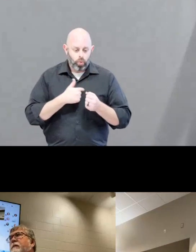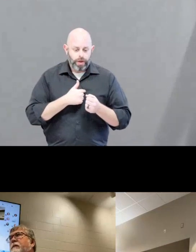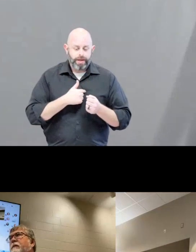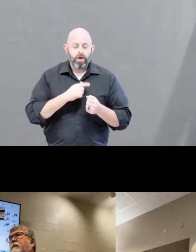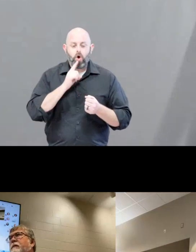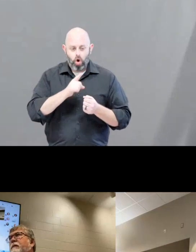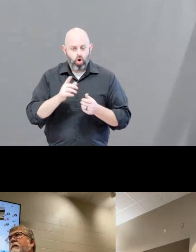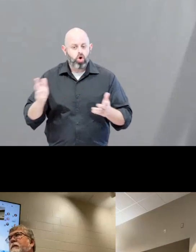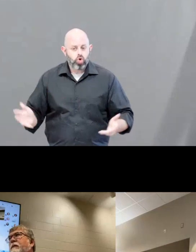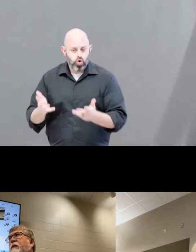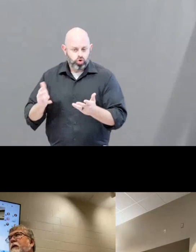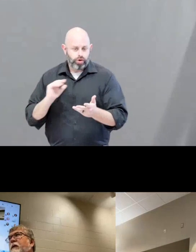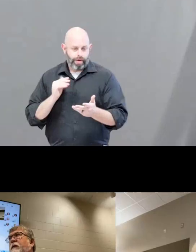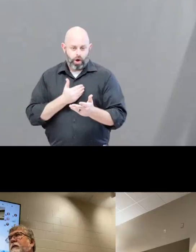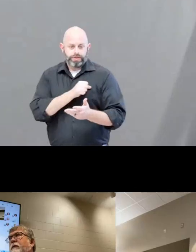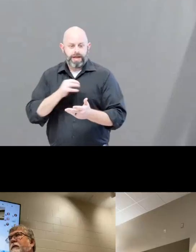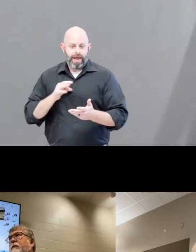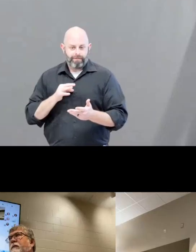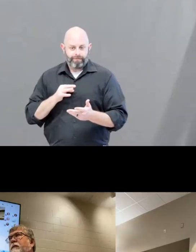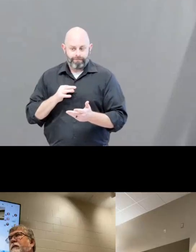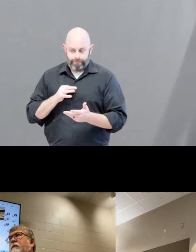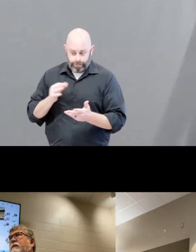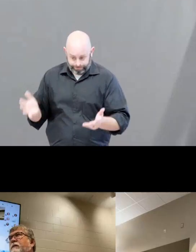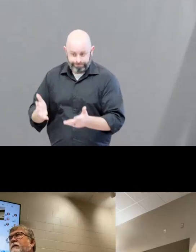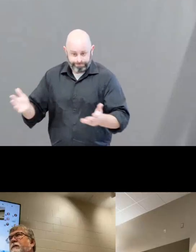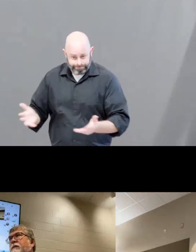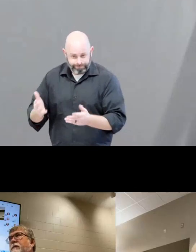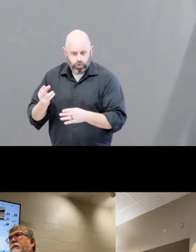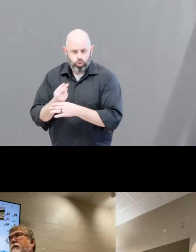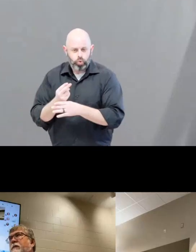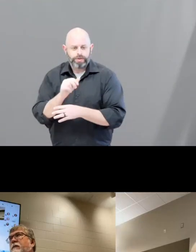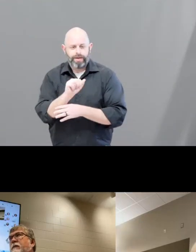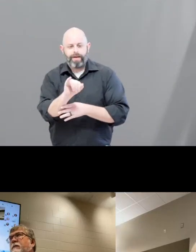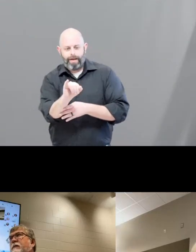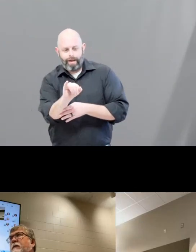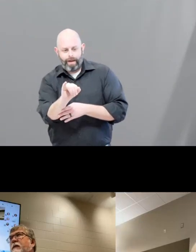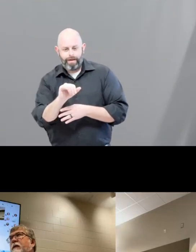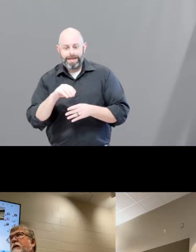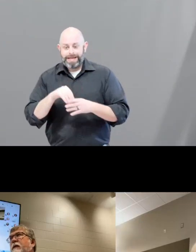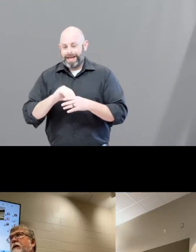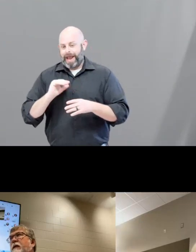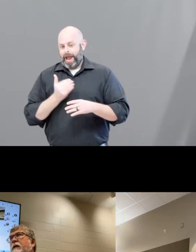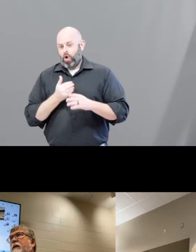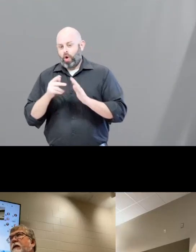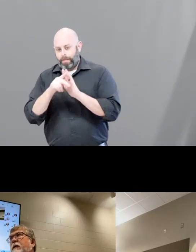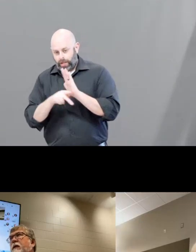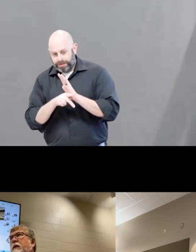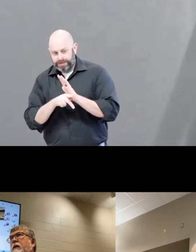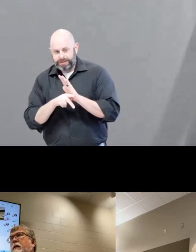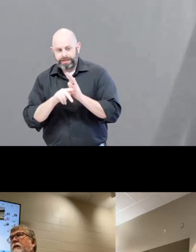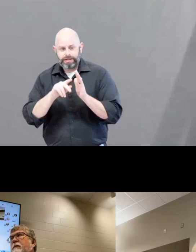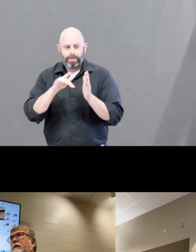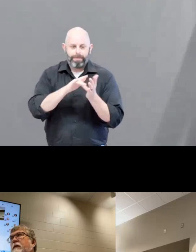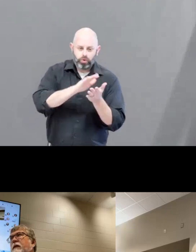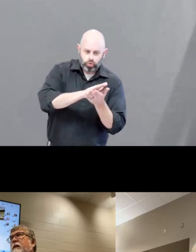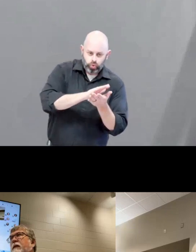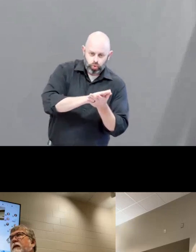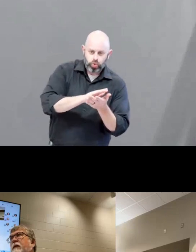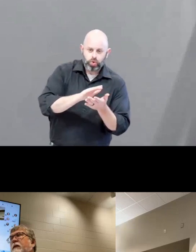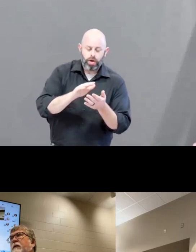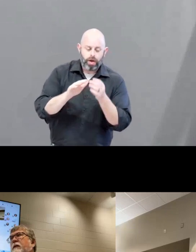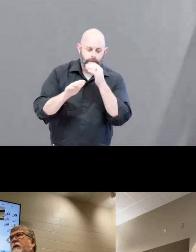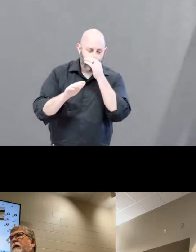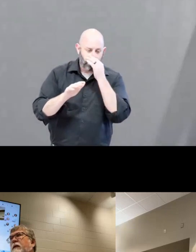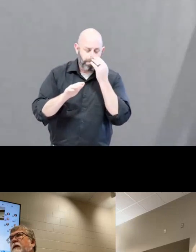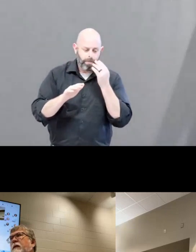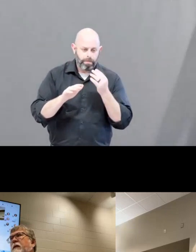encouraging our staff, especially to use AI. We have in our policy, you know, in middle school, the use that it should